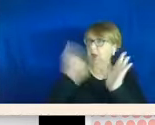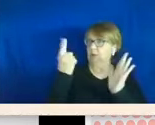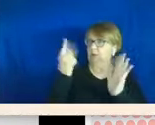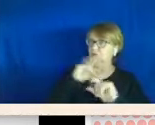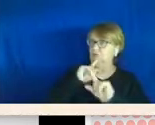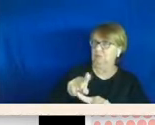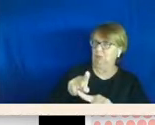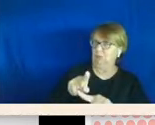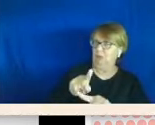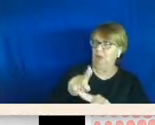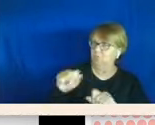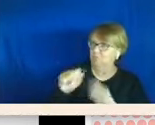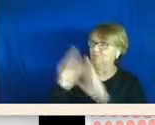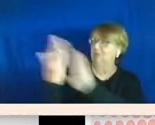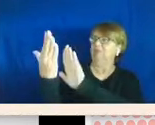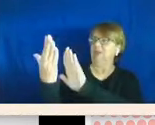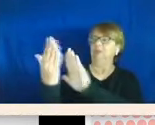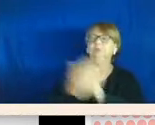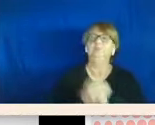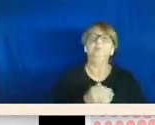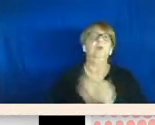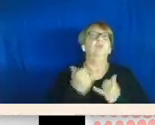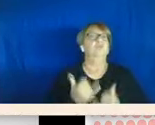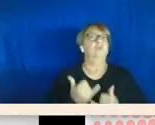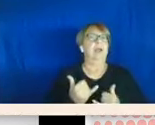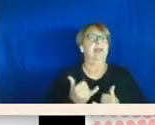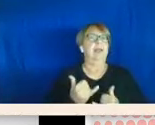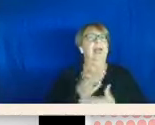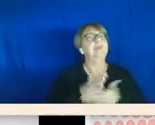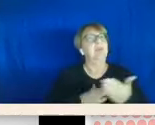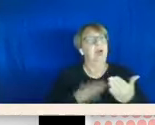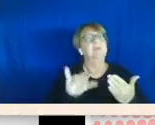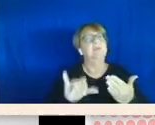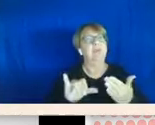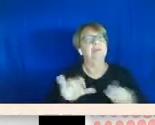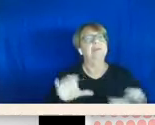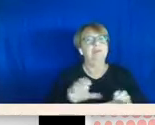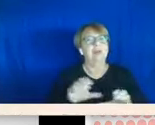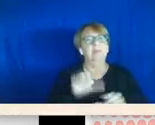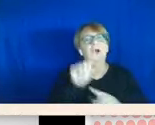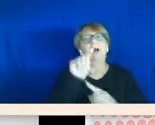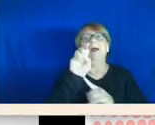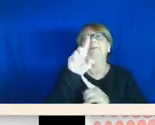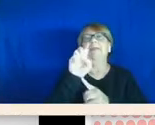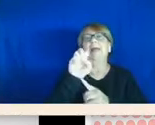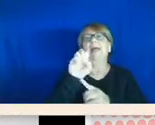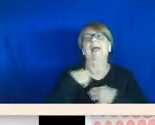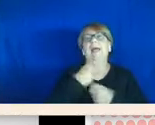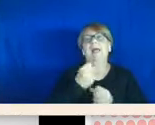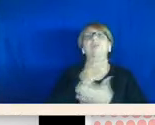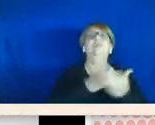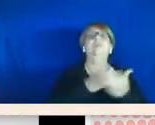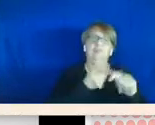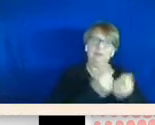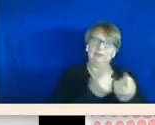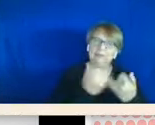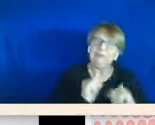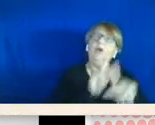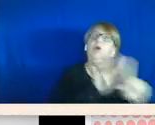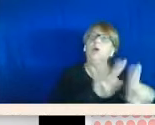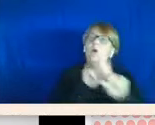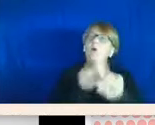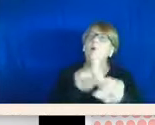face. Right now, some of that is being done by telehealth. Some of the teams are still going out. Sometimes they're making